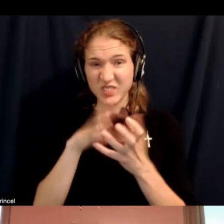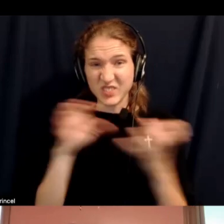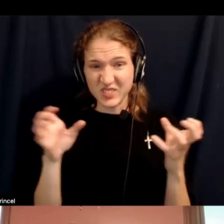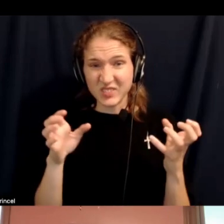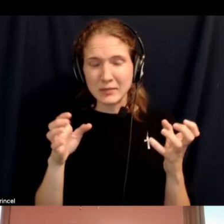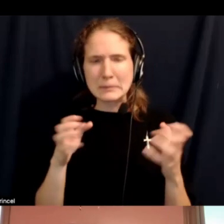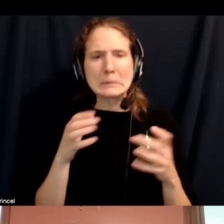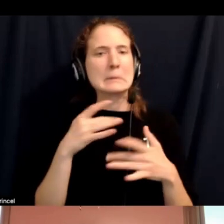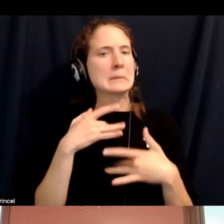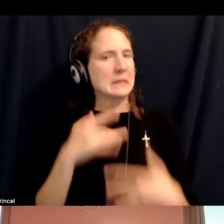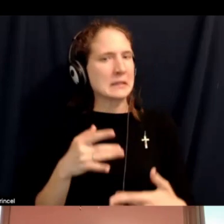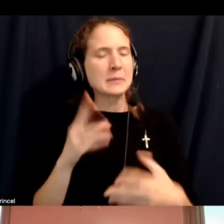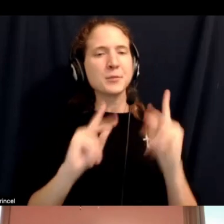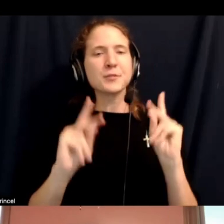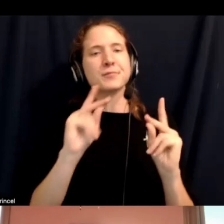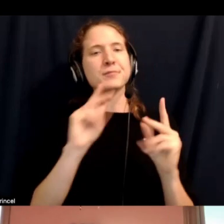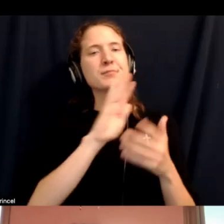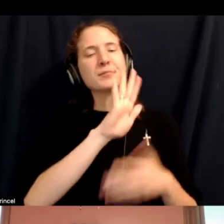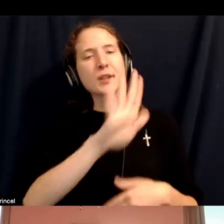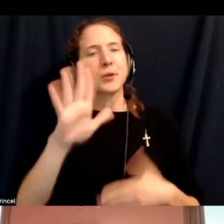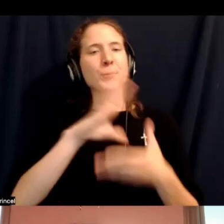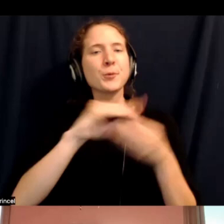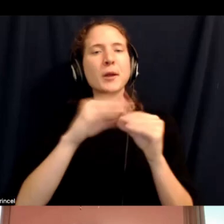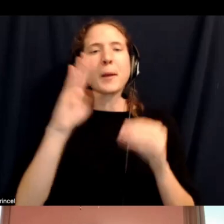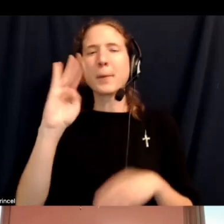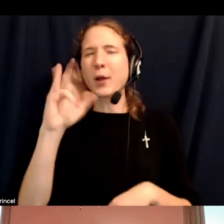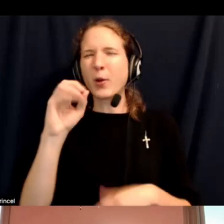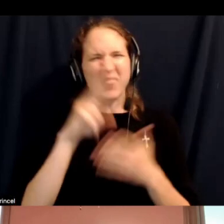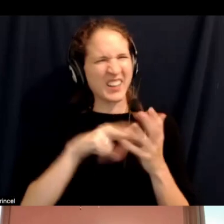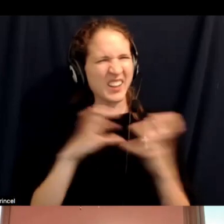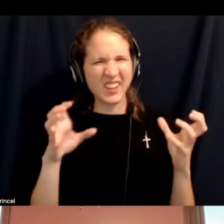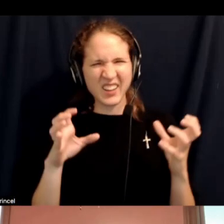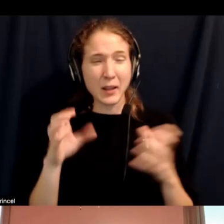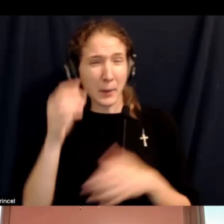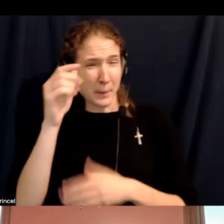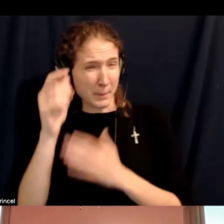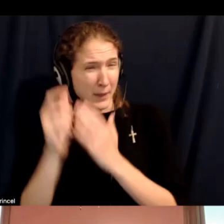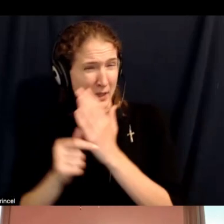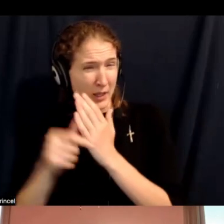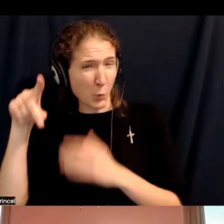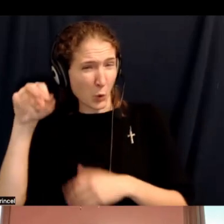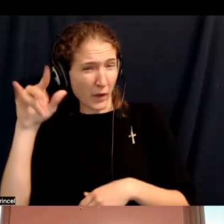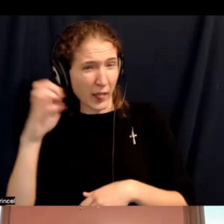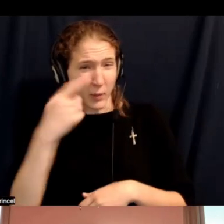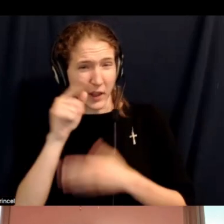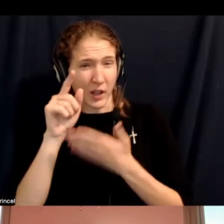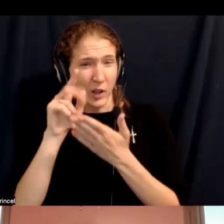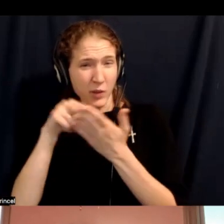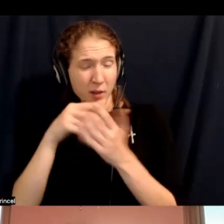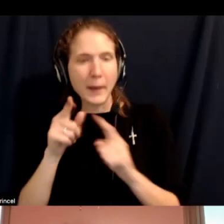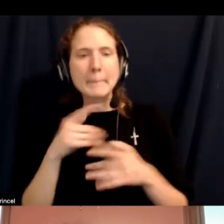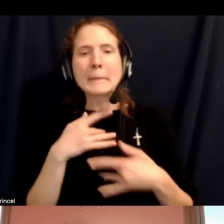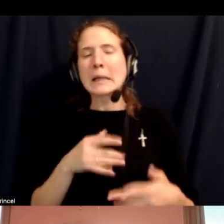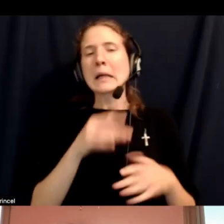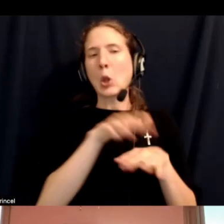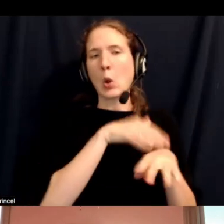to read biographies. I'll read profiles in magazines, but I'm also a really slow reader. For some